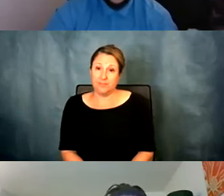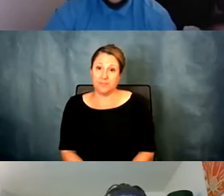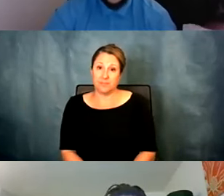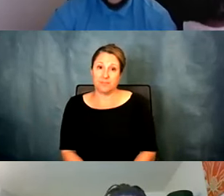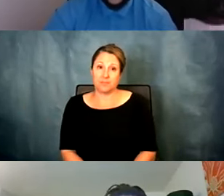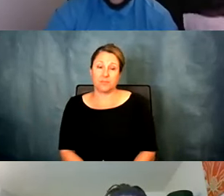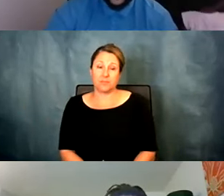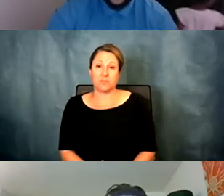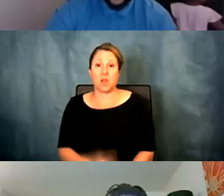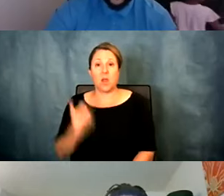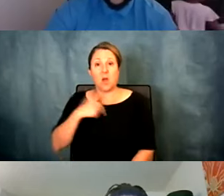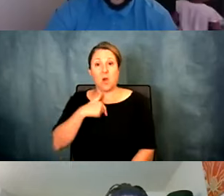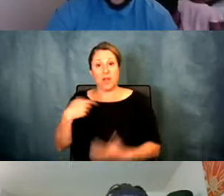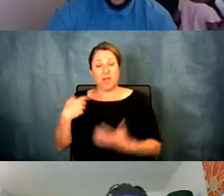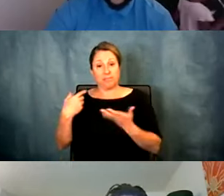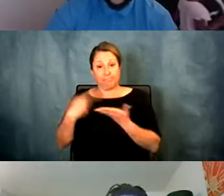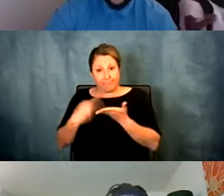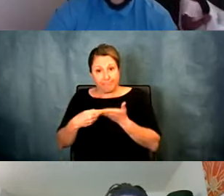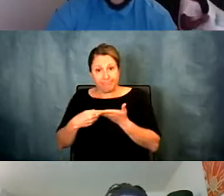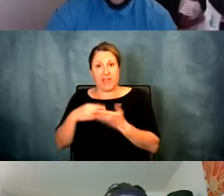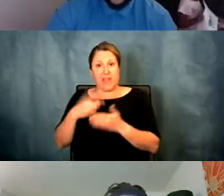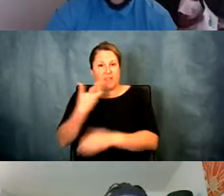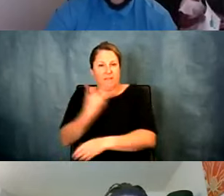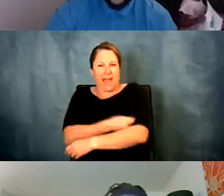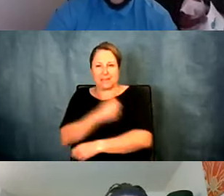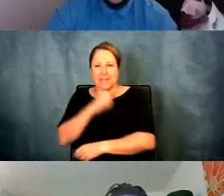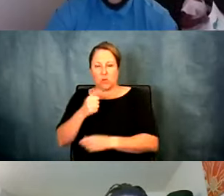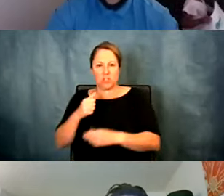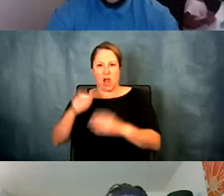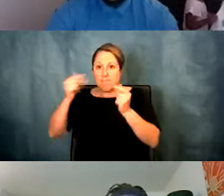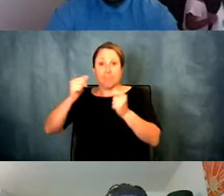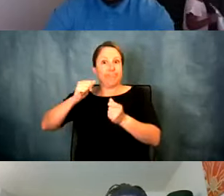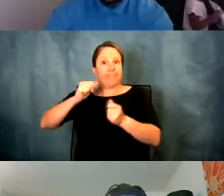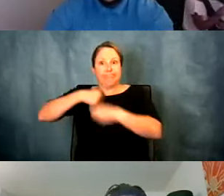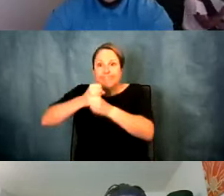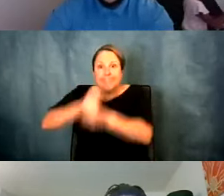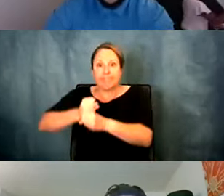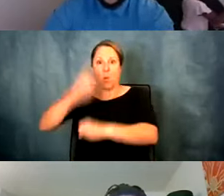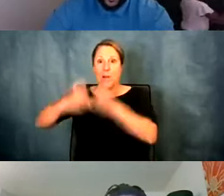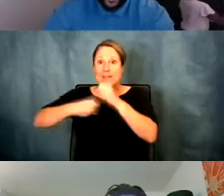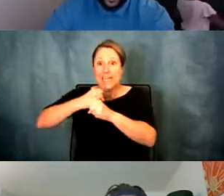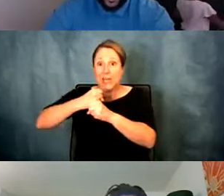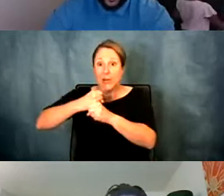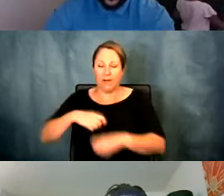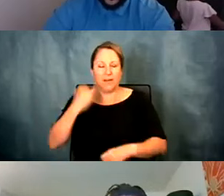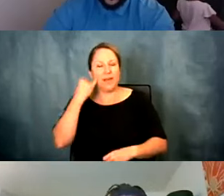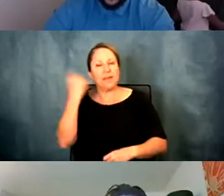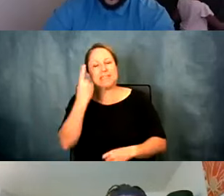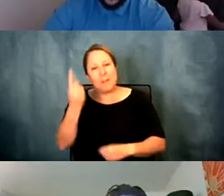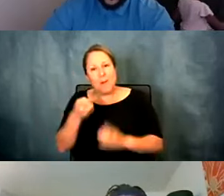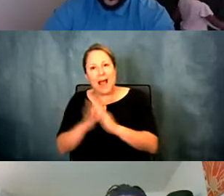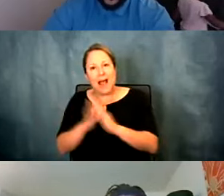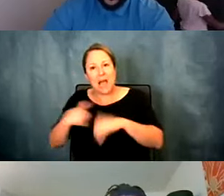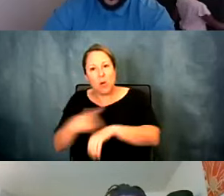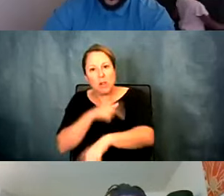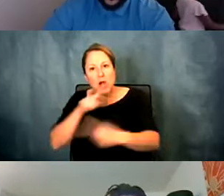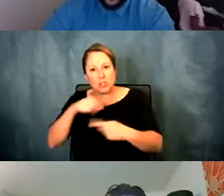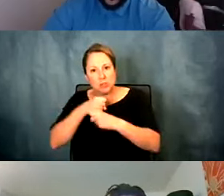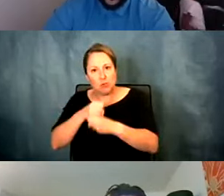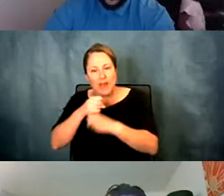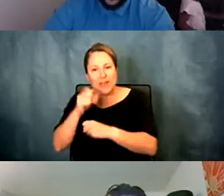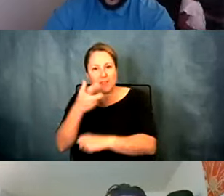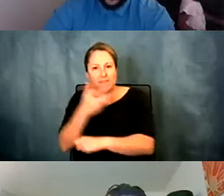We talked about the vaccine wasn't created in a year. We emphasized that. If anyone asks you how long did it take for the vaccine to be created, remember the